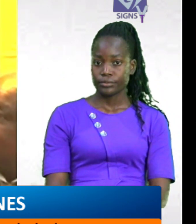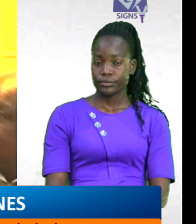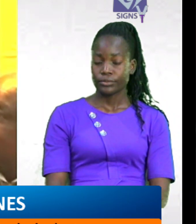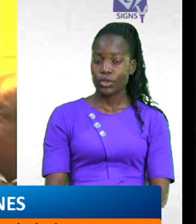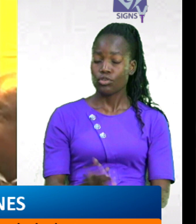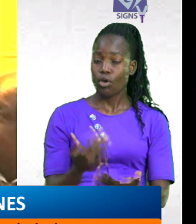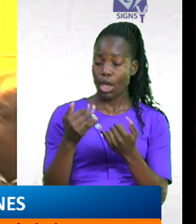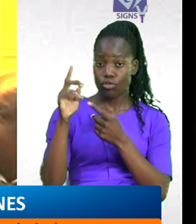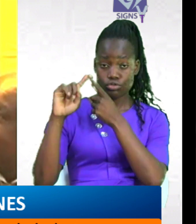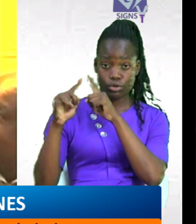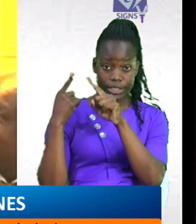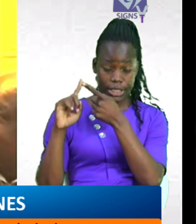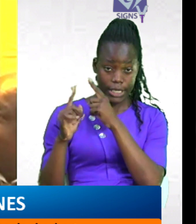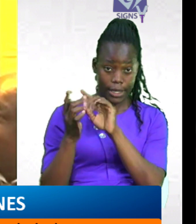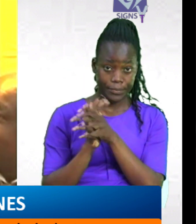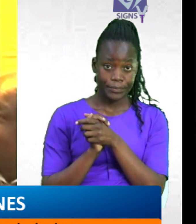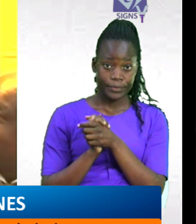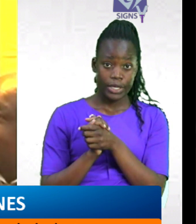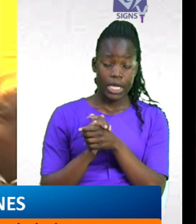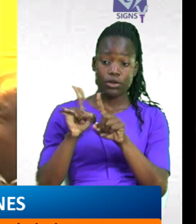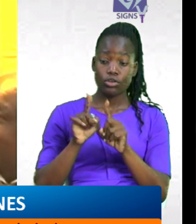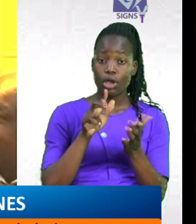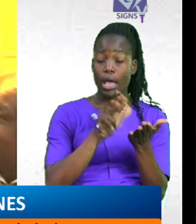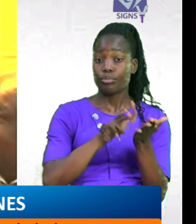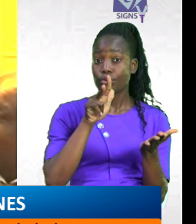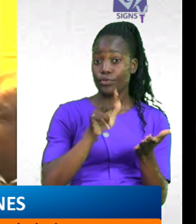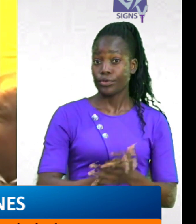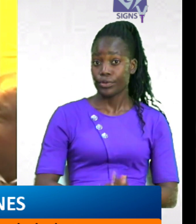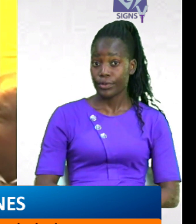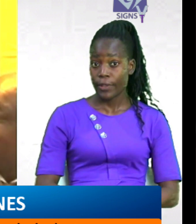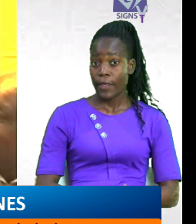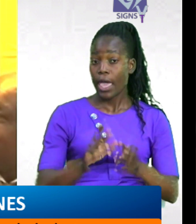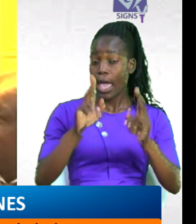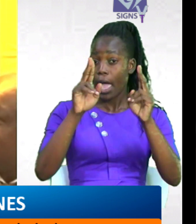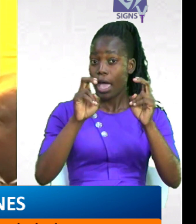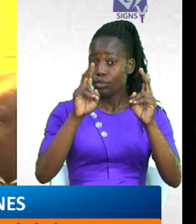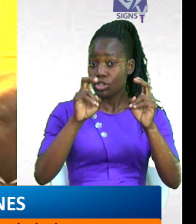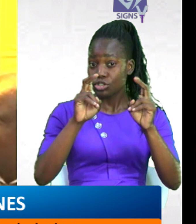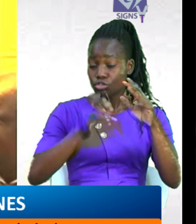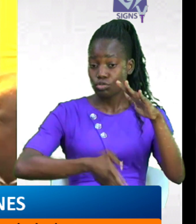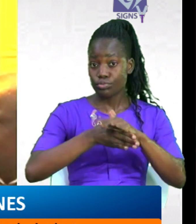are pictures from Nyamira County. A notice of motion